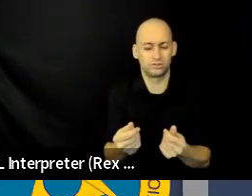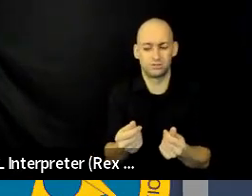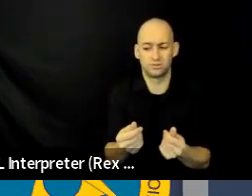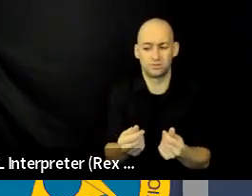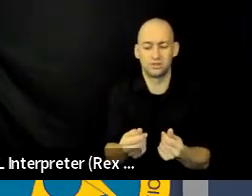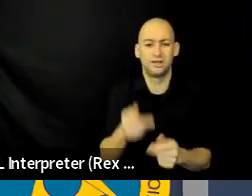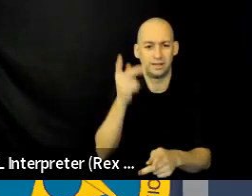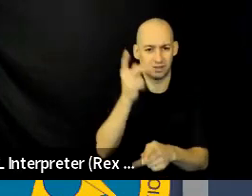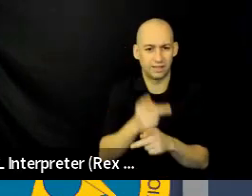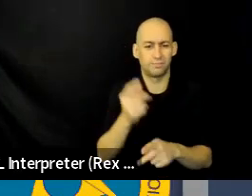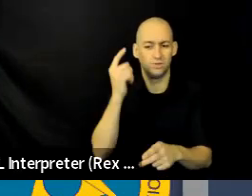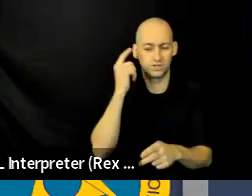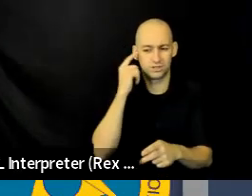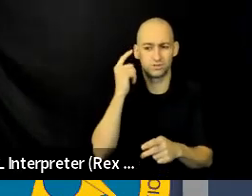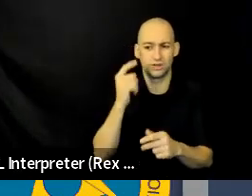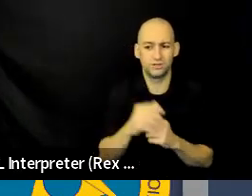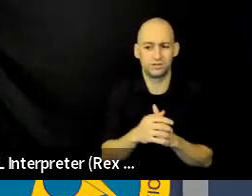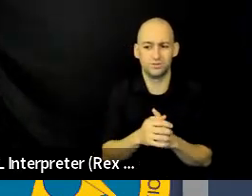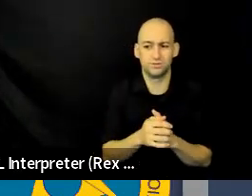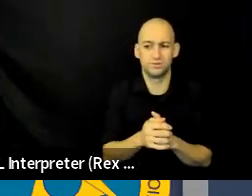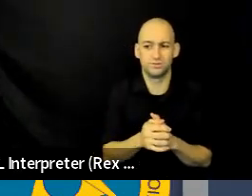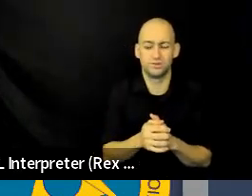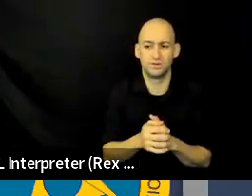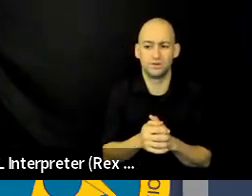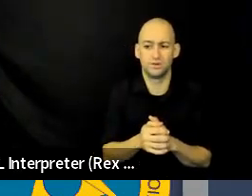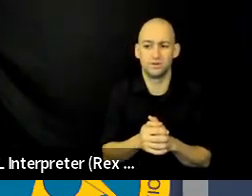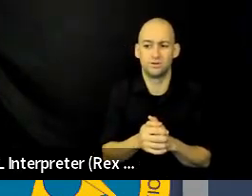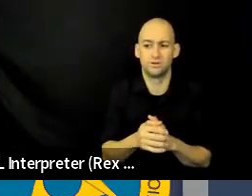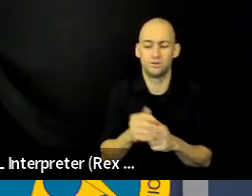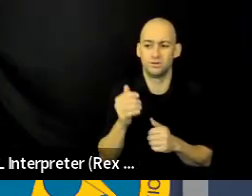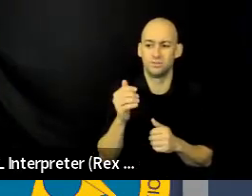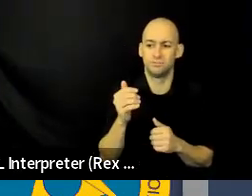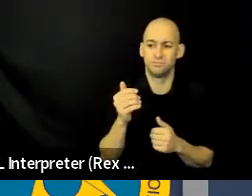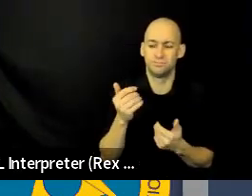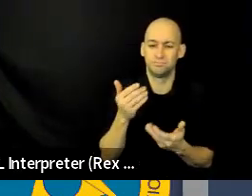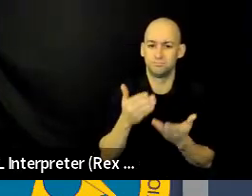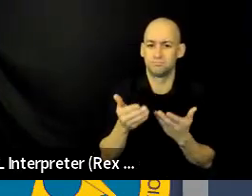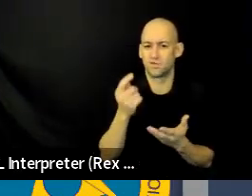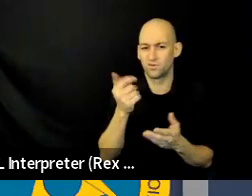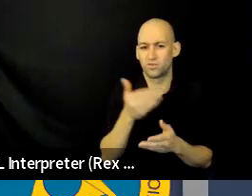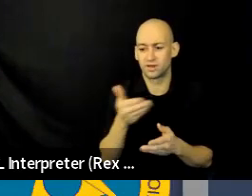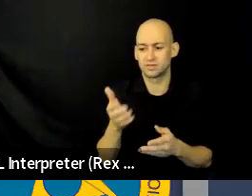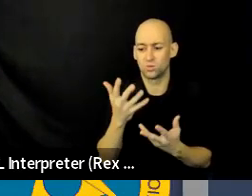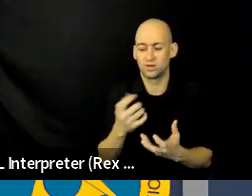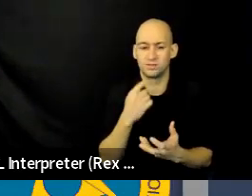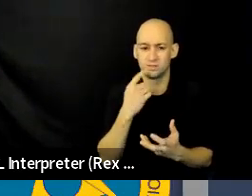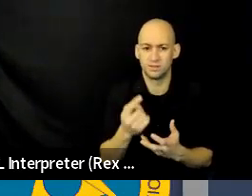Keeping in mind that we're having people dying on 101, so anyway, just a couple of things I wanted to mention. Thanks.